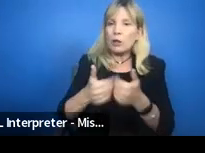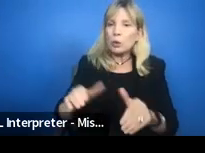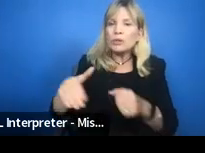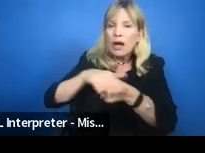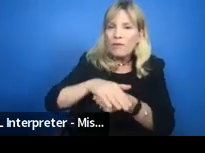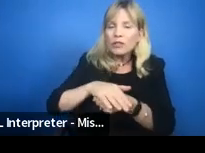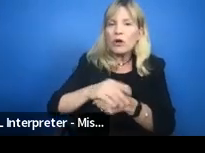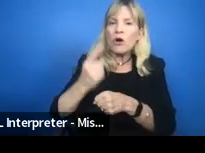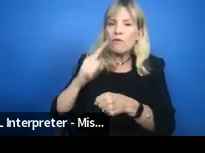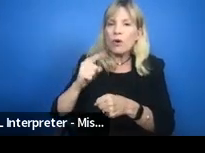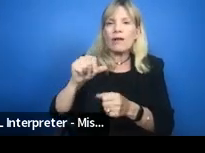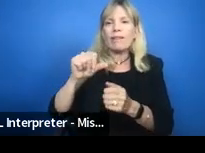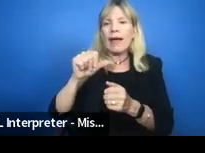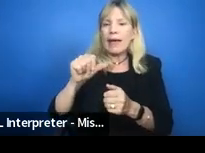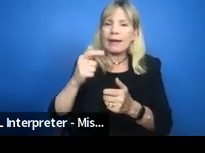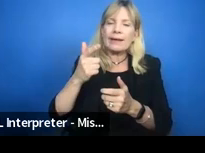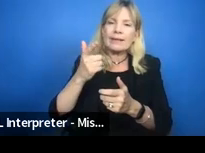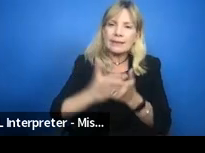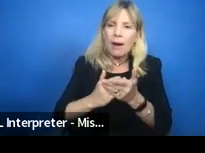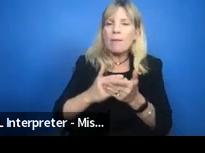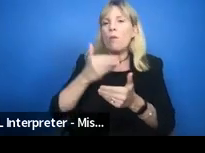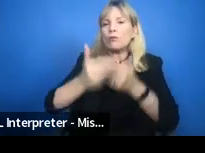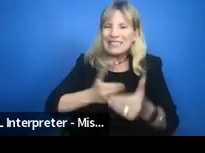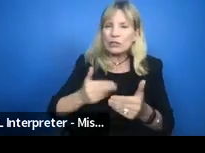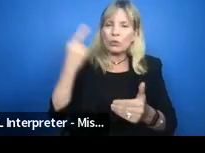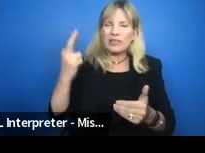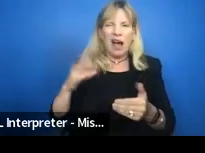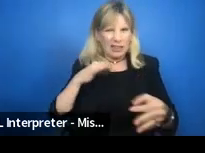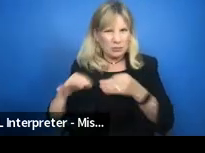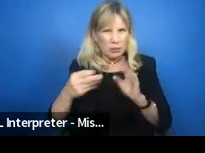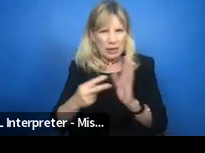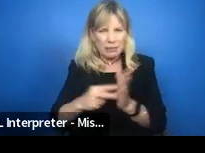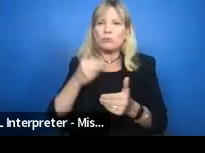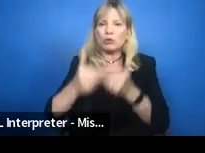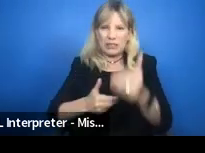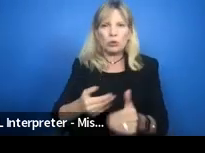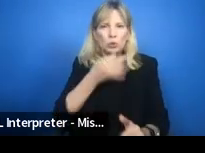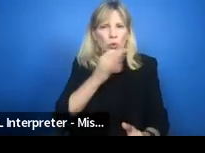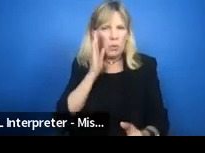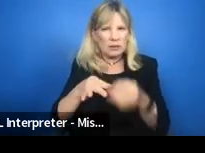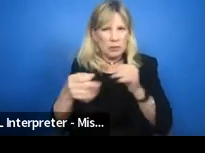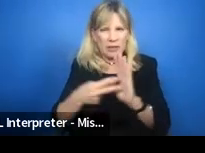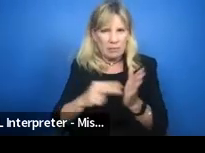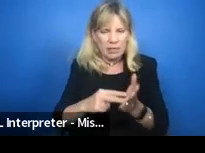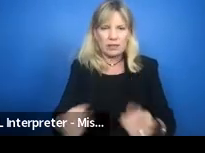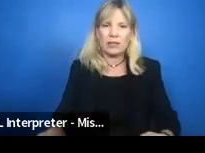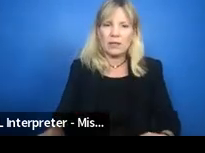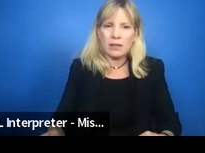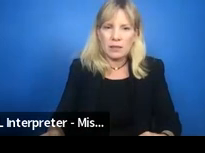coverage for procedural reasons, which I'll define here in a short minute.